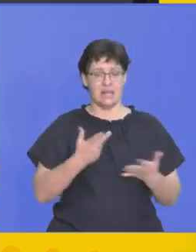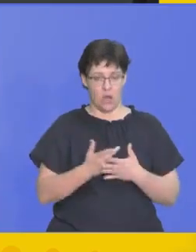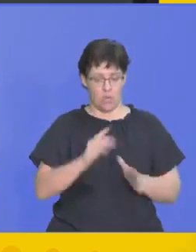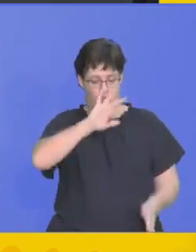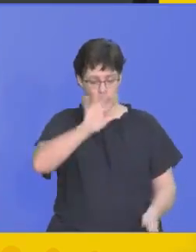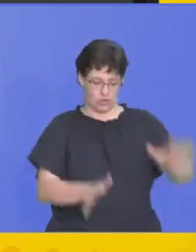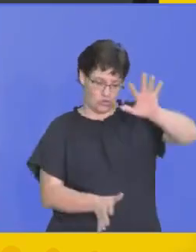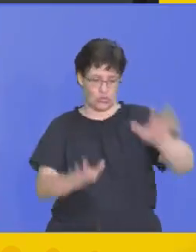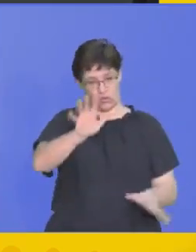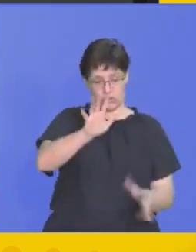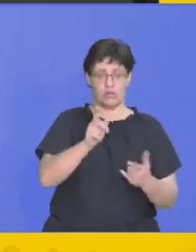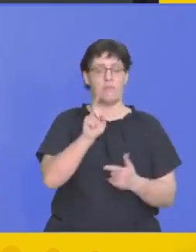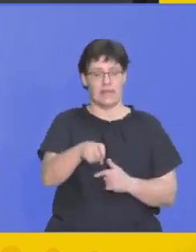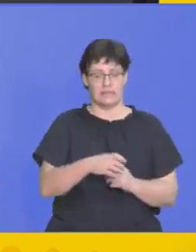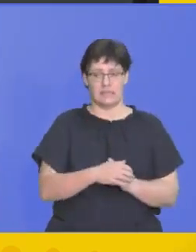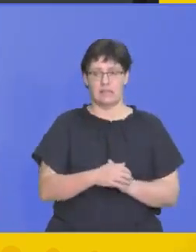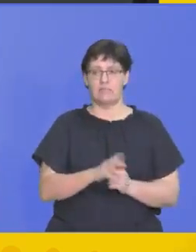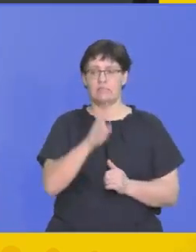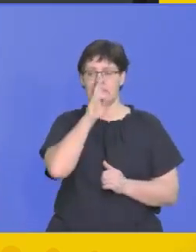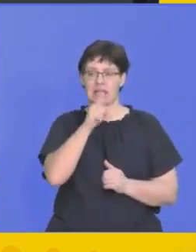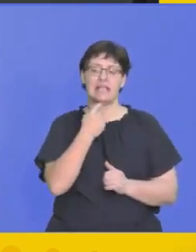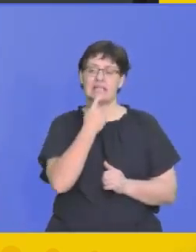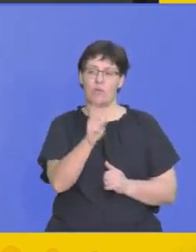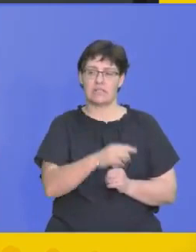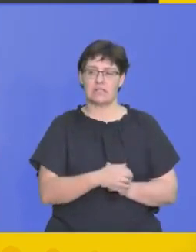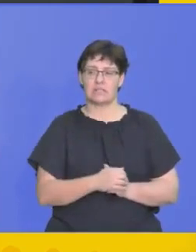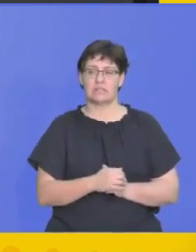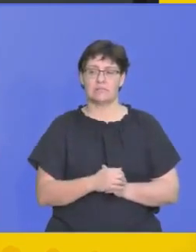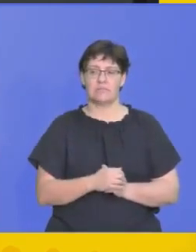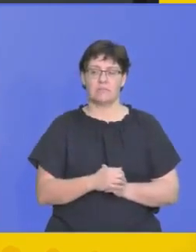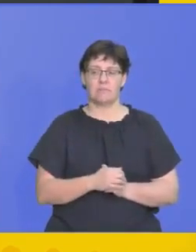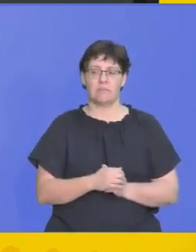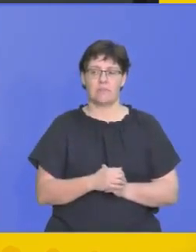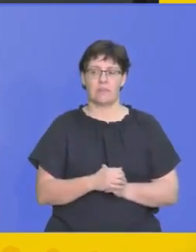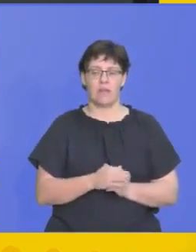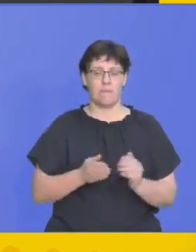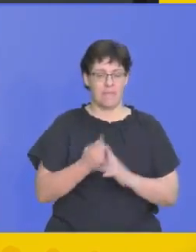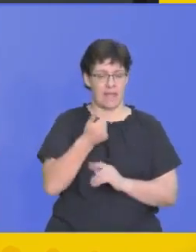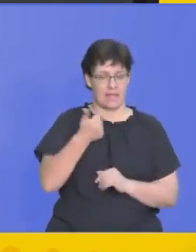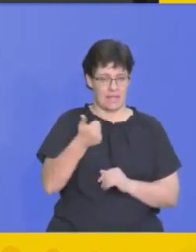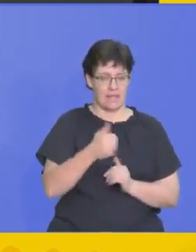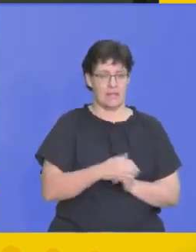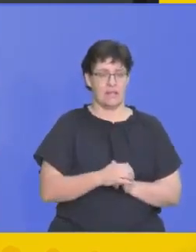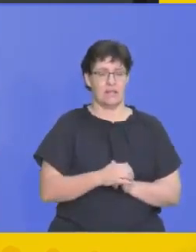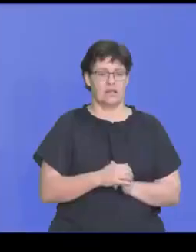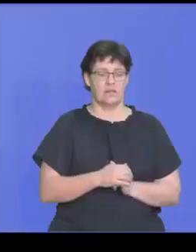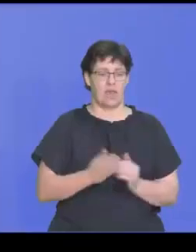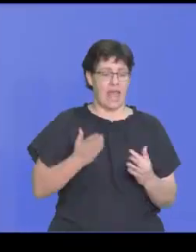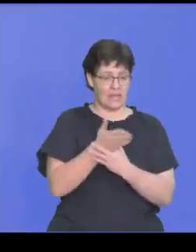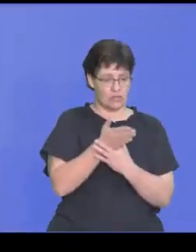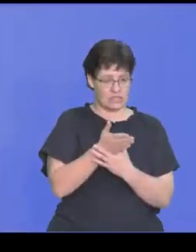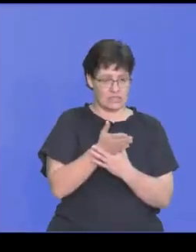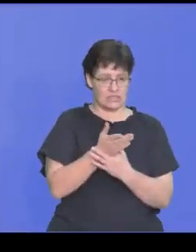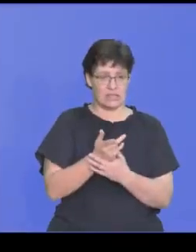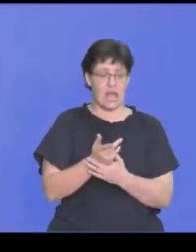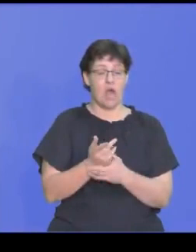Again, I would literally take this and turn it around, but let's see what our map says. Our map, if we go back to our map, we're looking